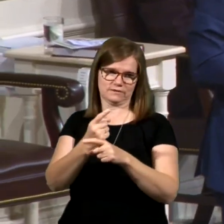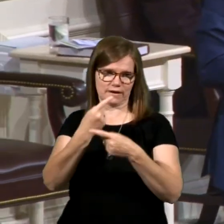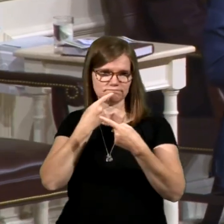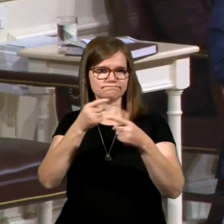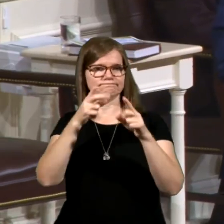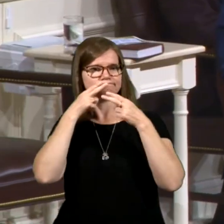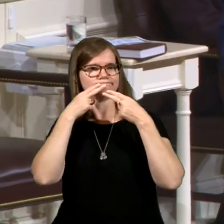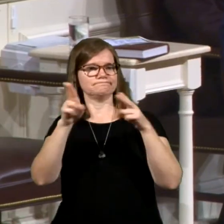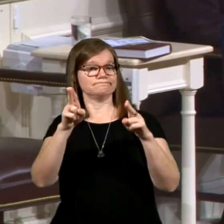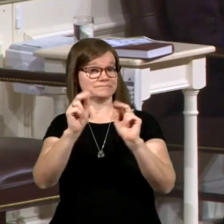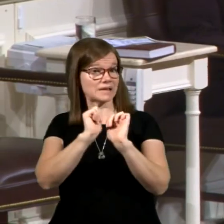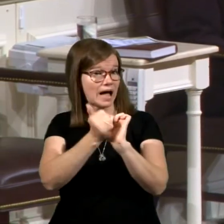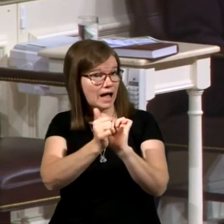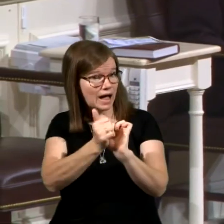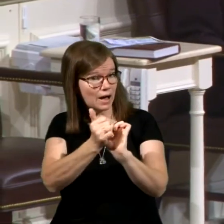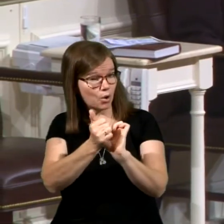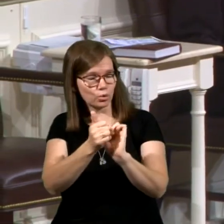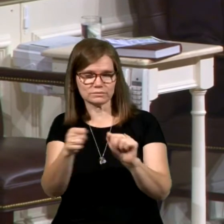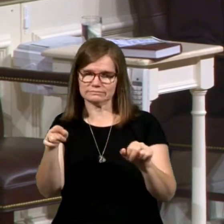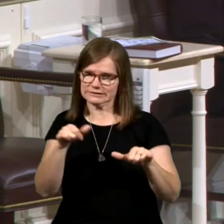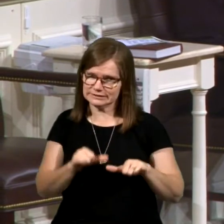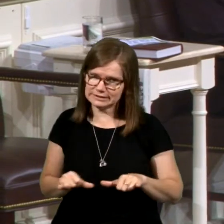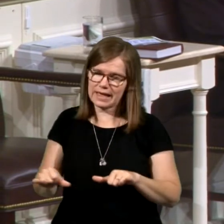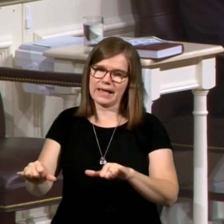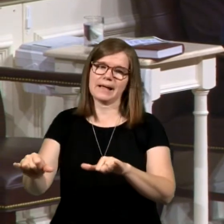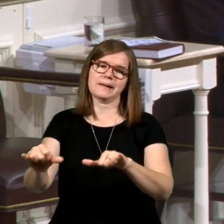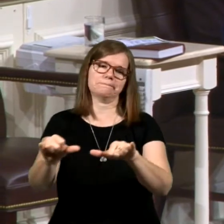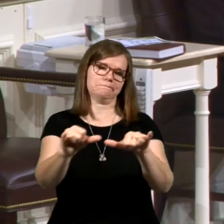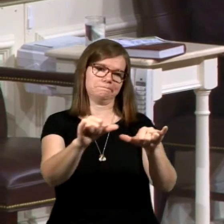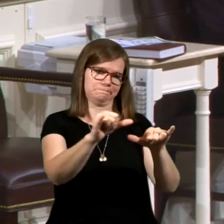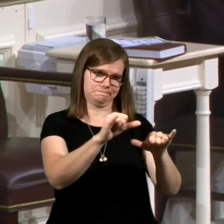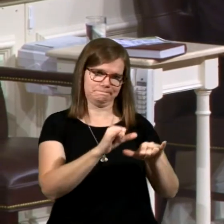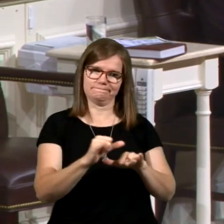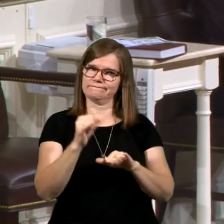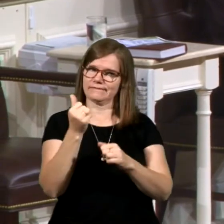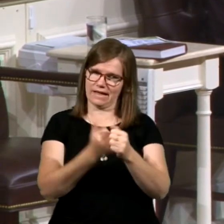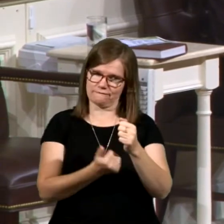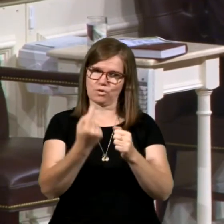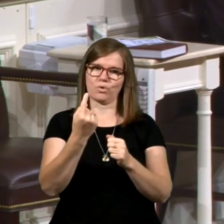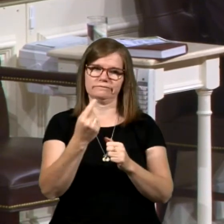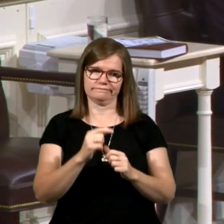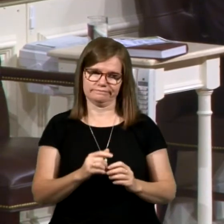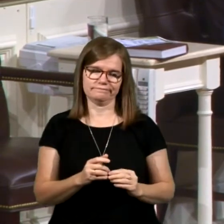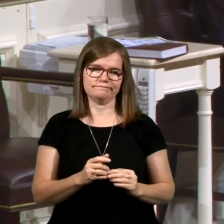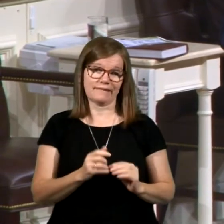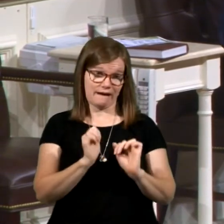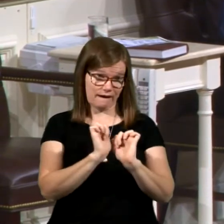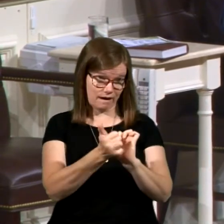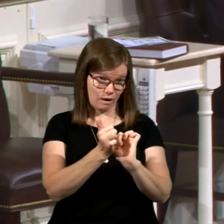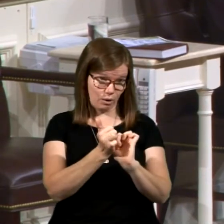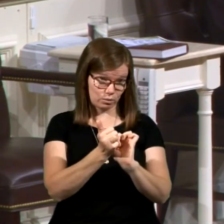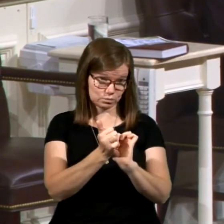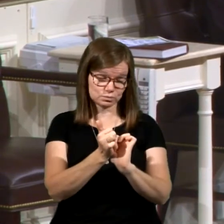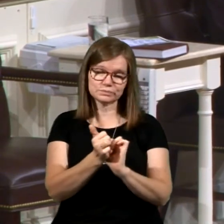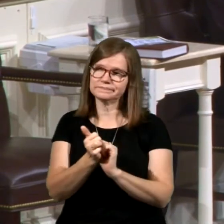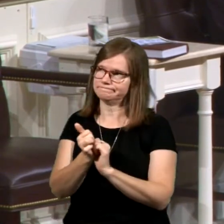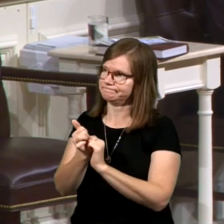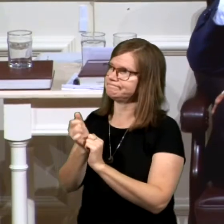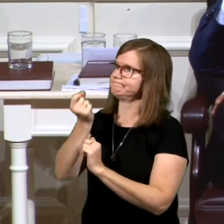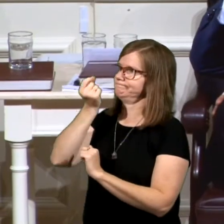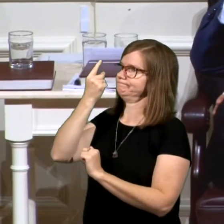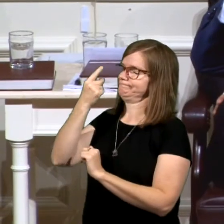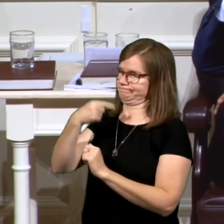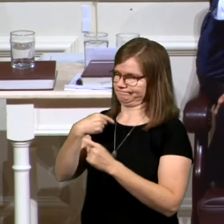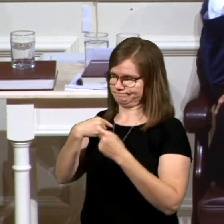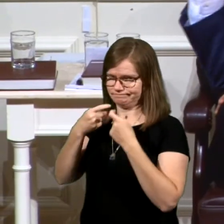And how I got justified is the same way everyone gets justified. It's by taking an understanding, I'm a